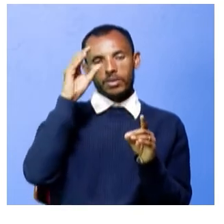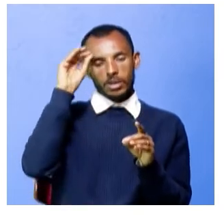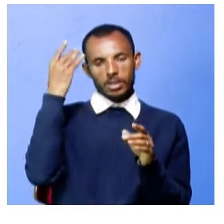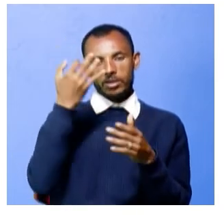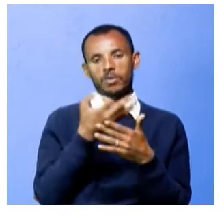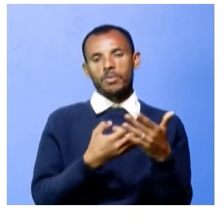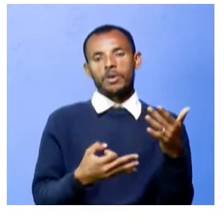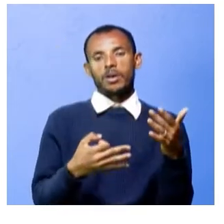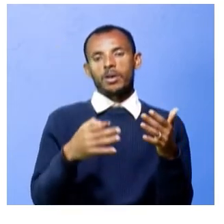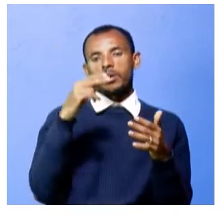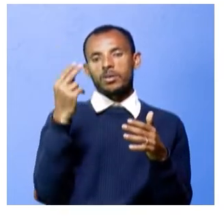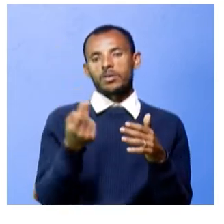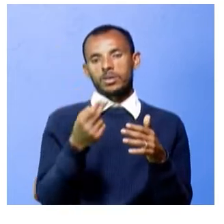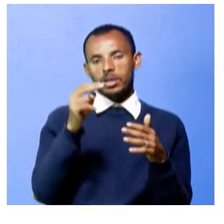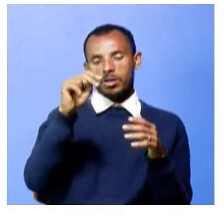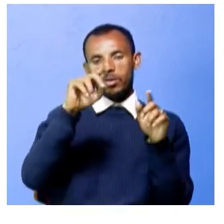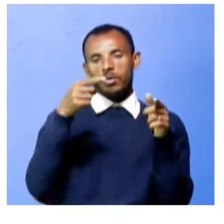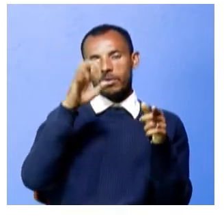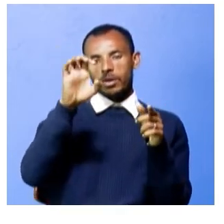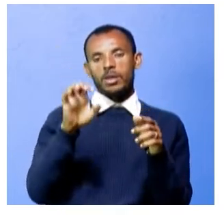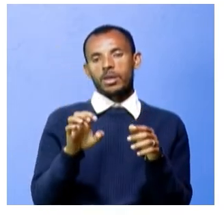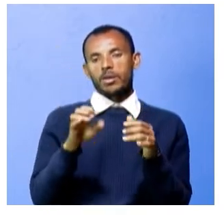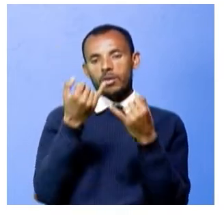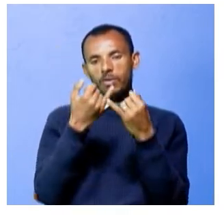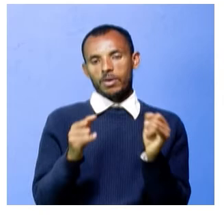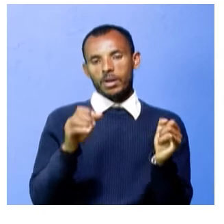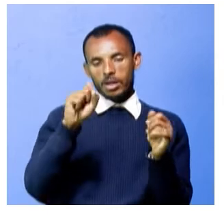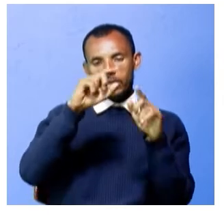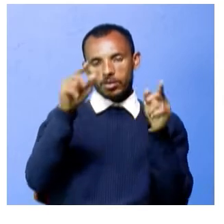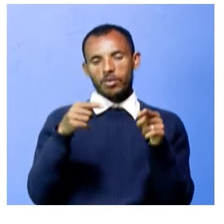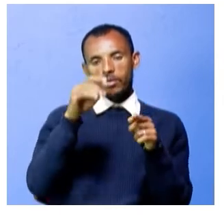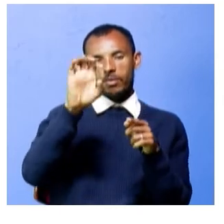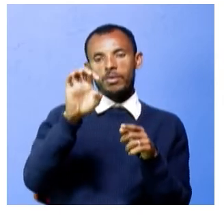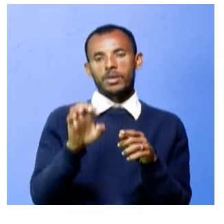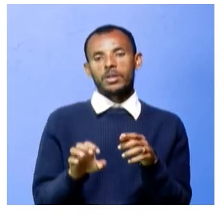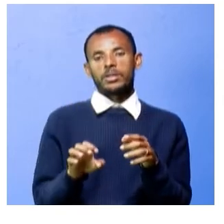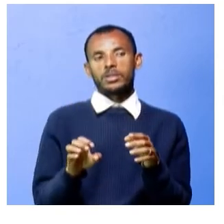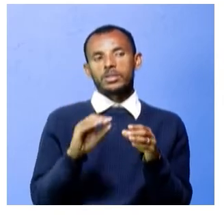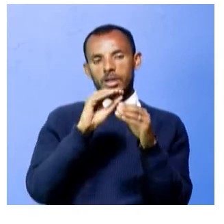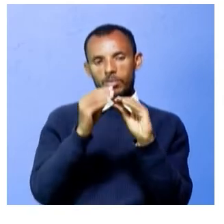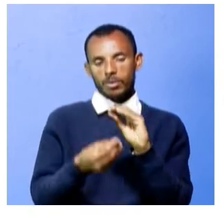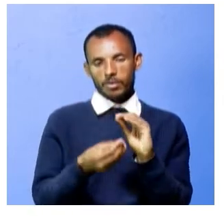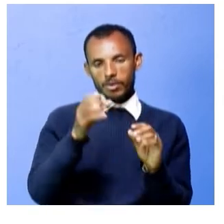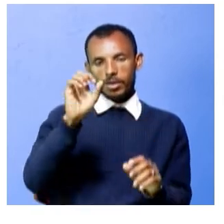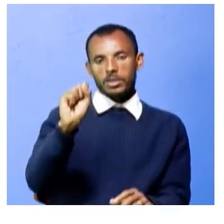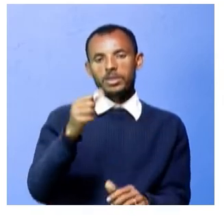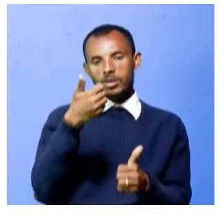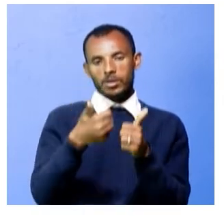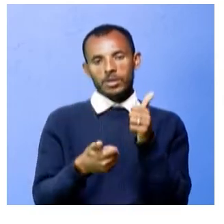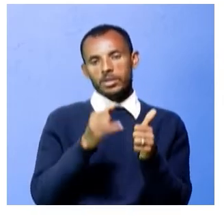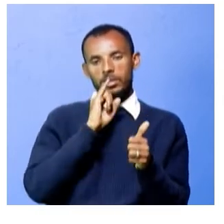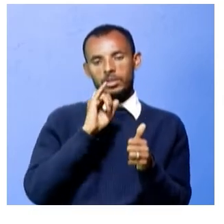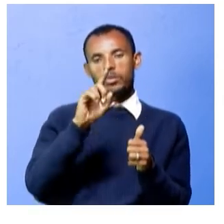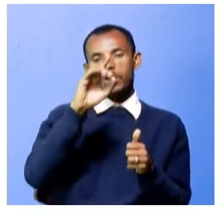Use n of E over S of E. The cardinal number of S, which is